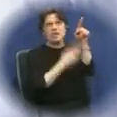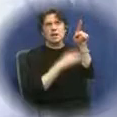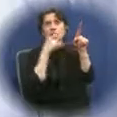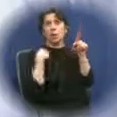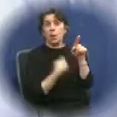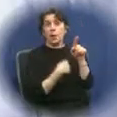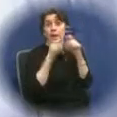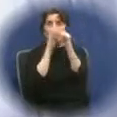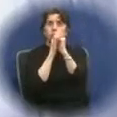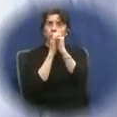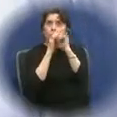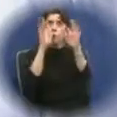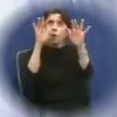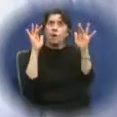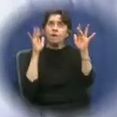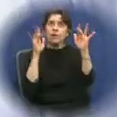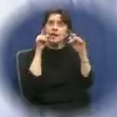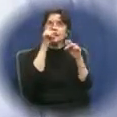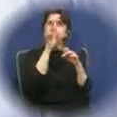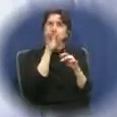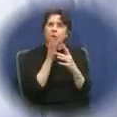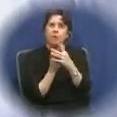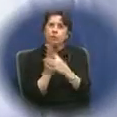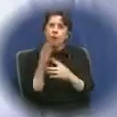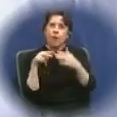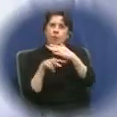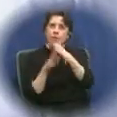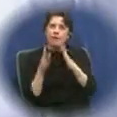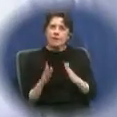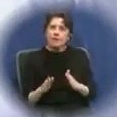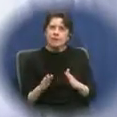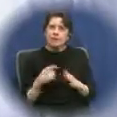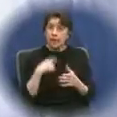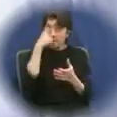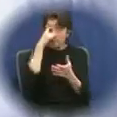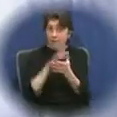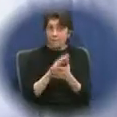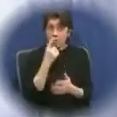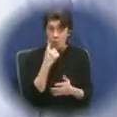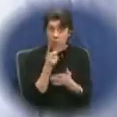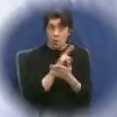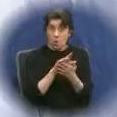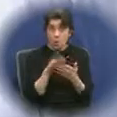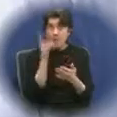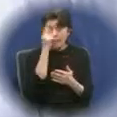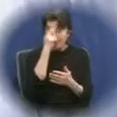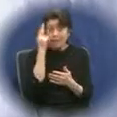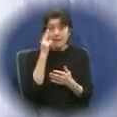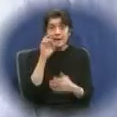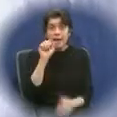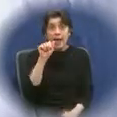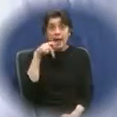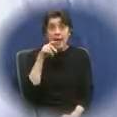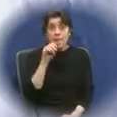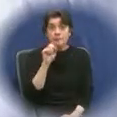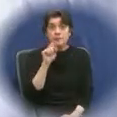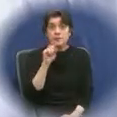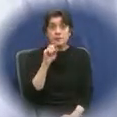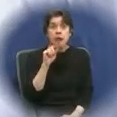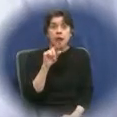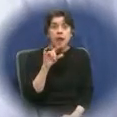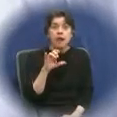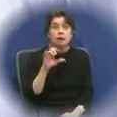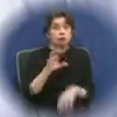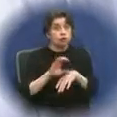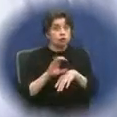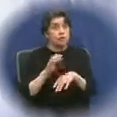and glorified, who has spoken through the prophets. I believe in one holy, Catholic, and apostolic church. I confess one